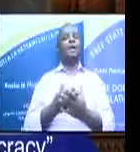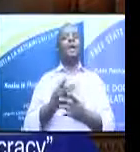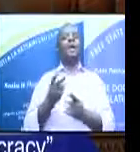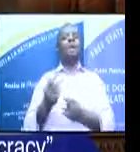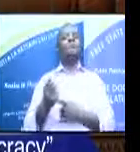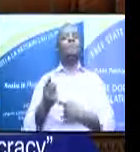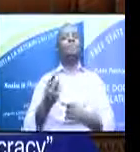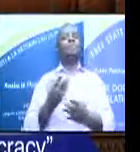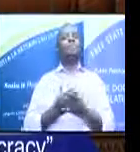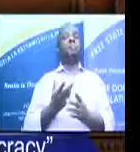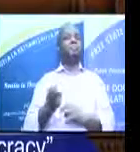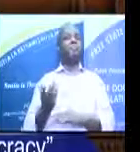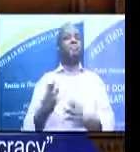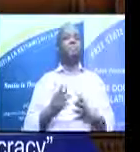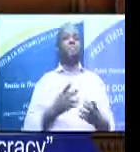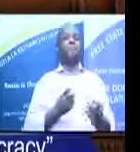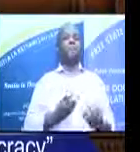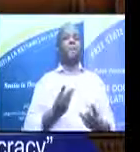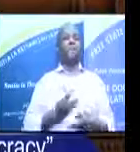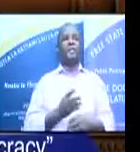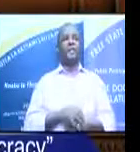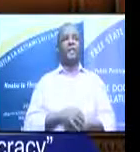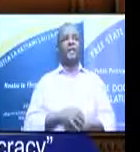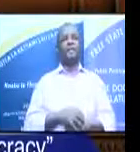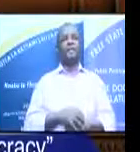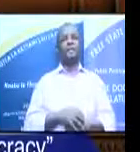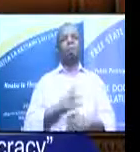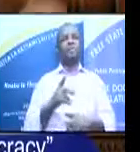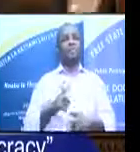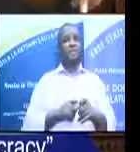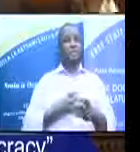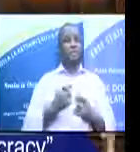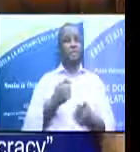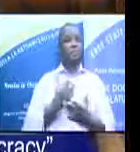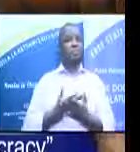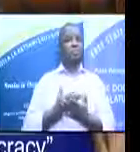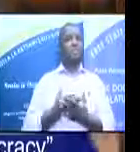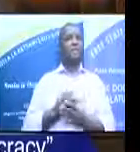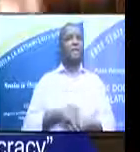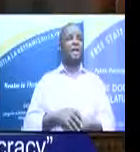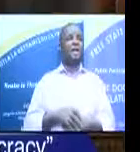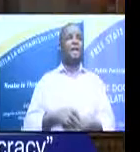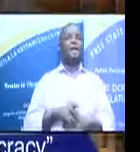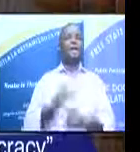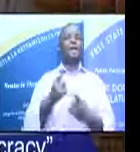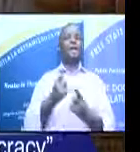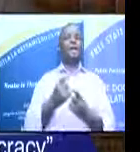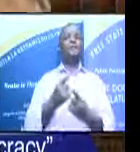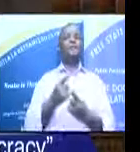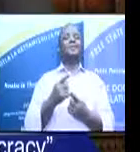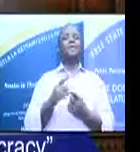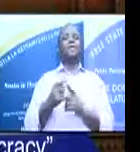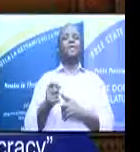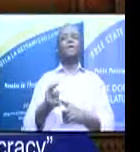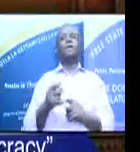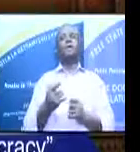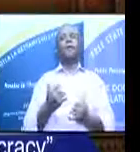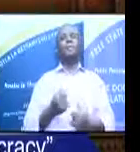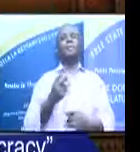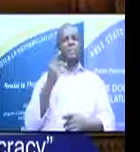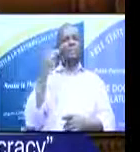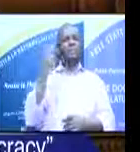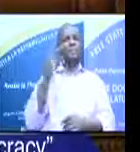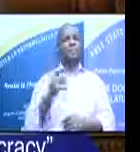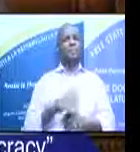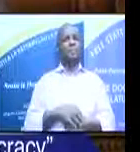thing unimaginable and uncontrollable. But it is the Department of, but that's not what point we are raising. The people know